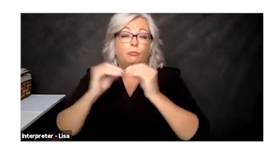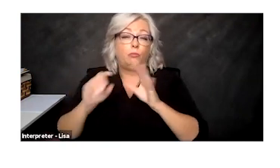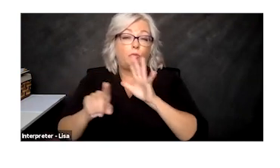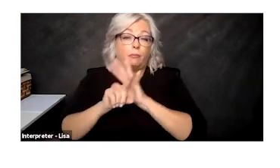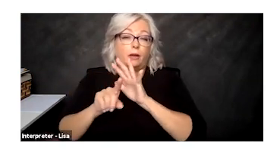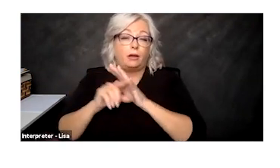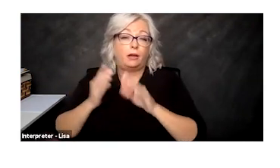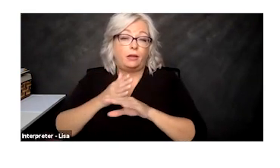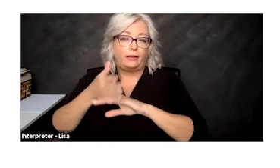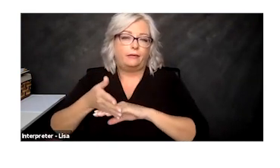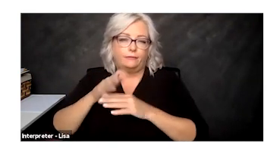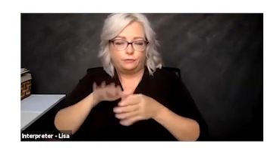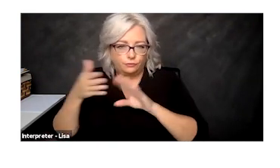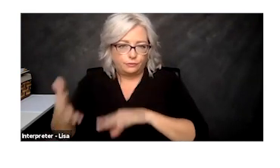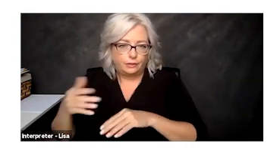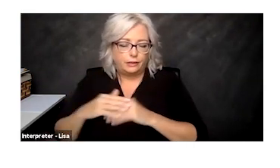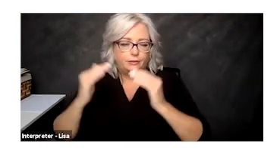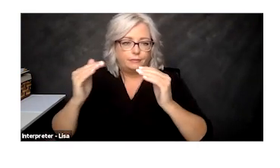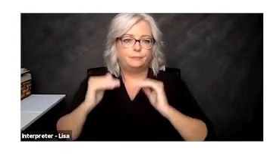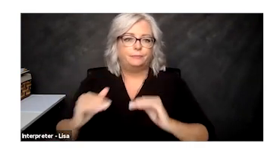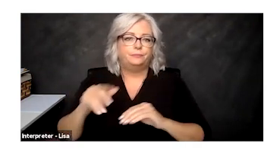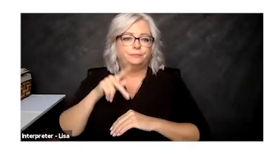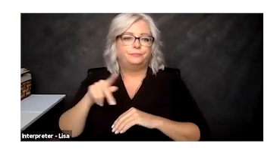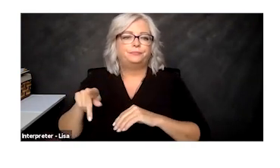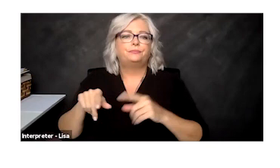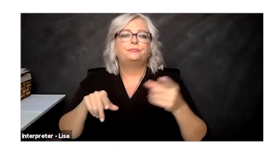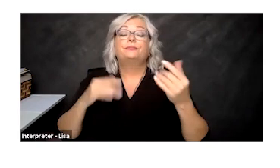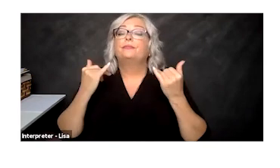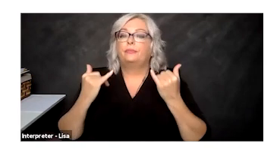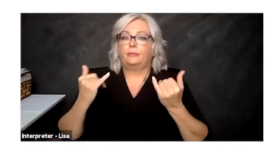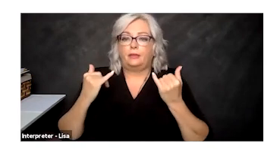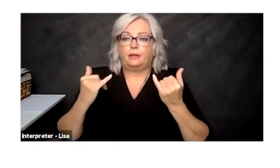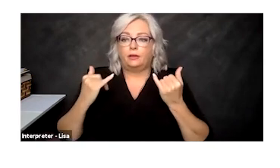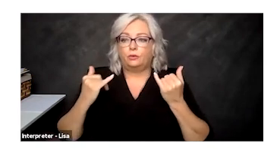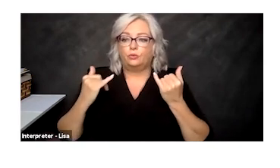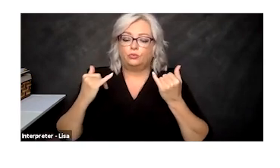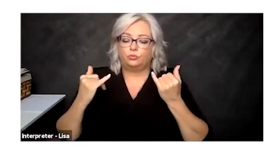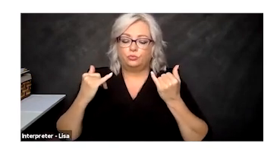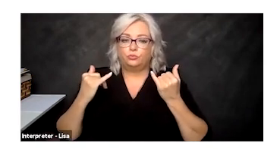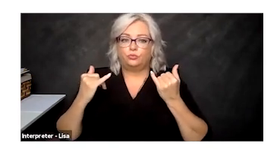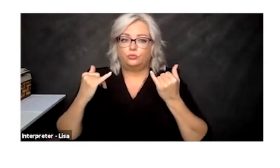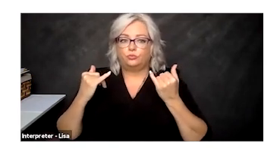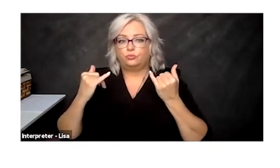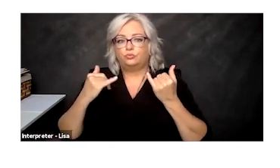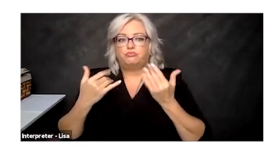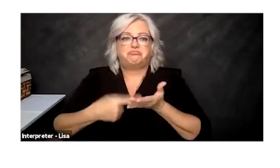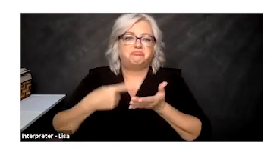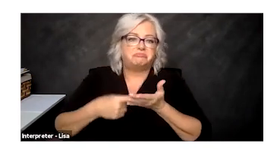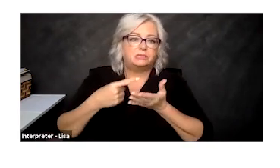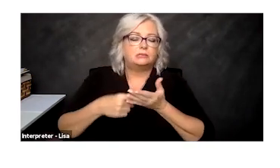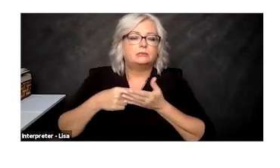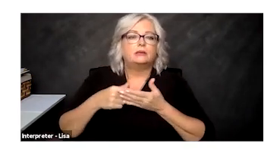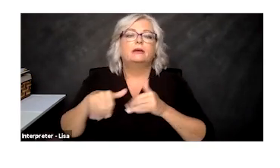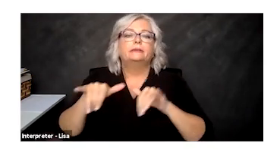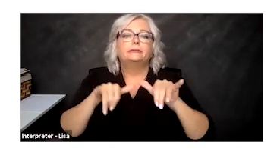Next slide, please, Truman. Okay, so now we're going to get into some common